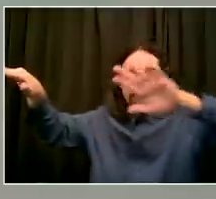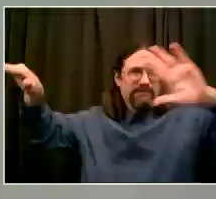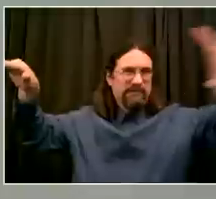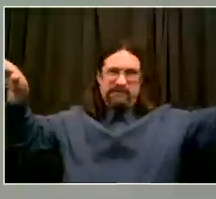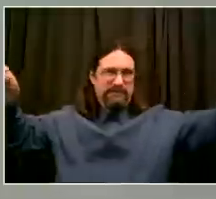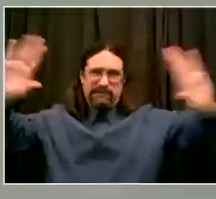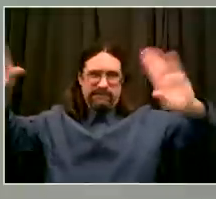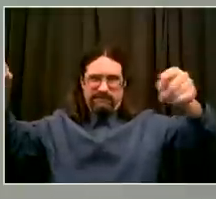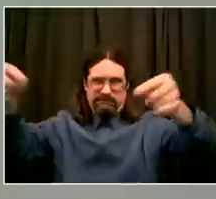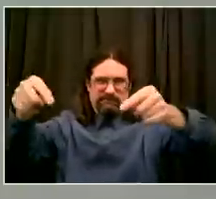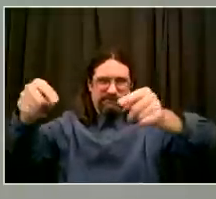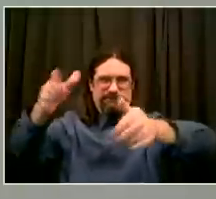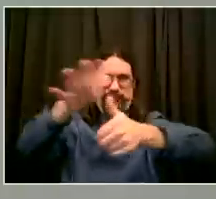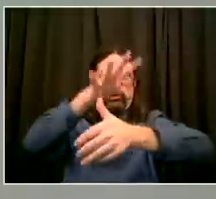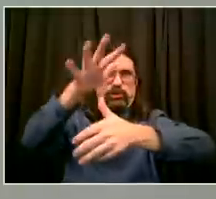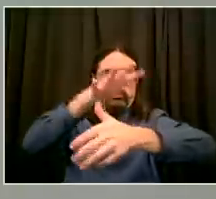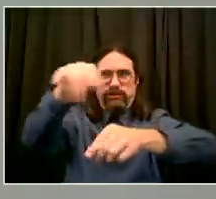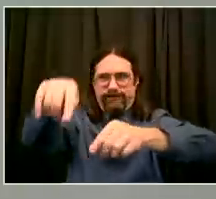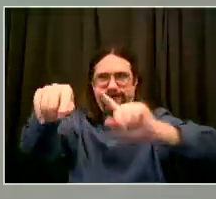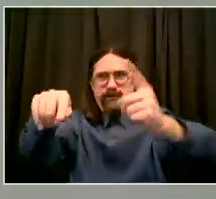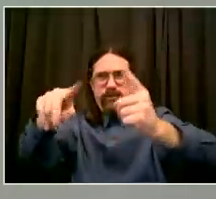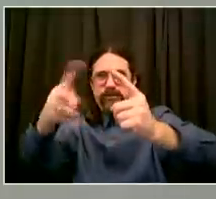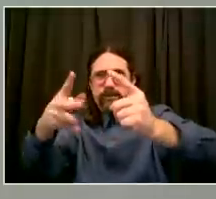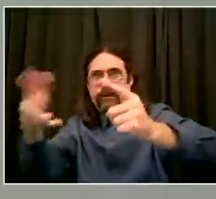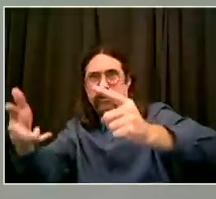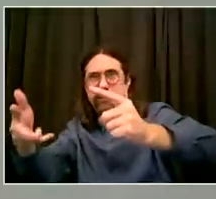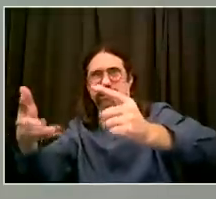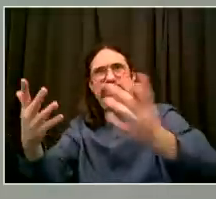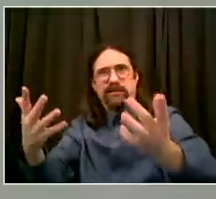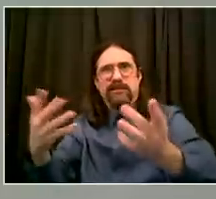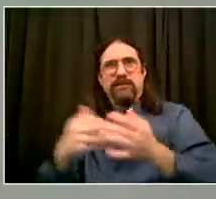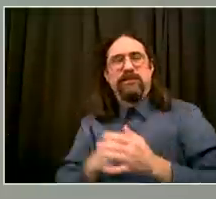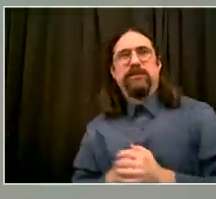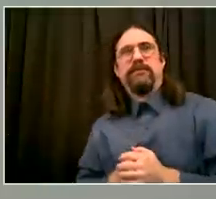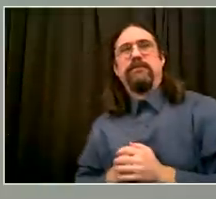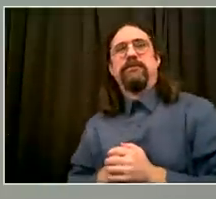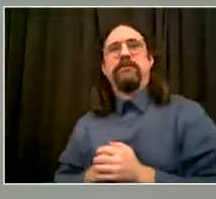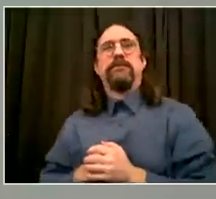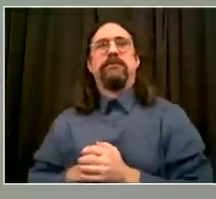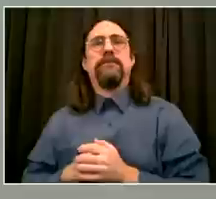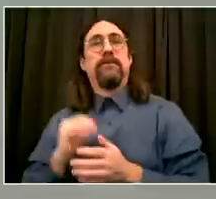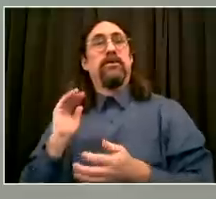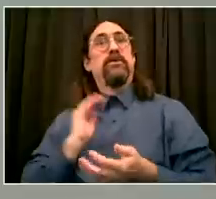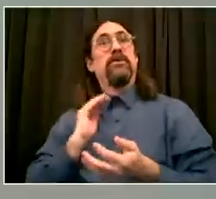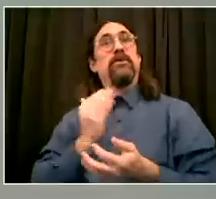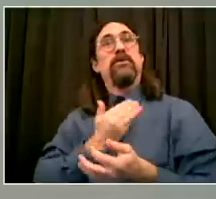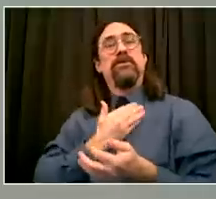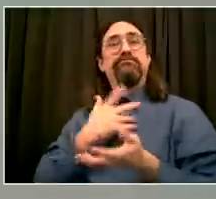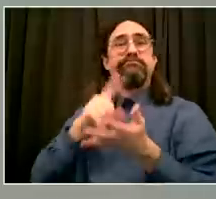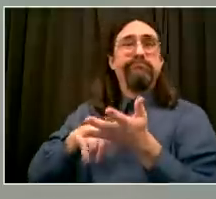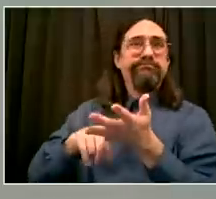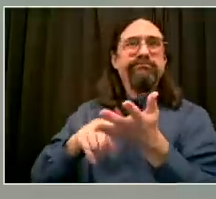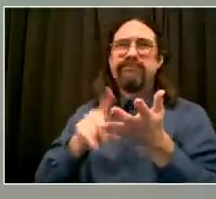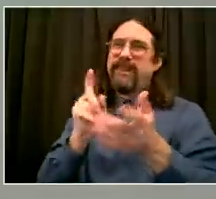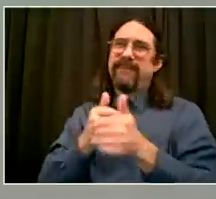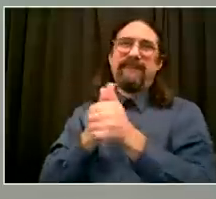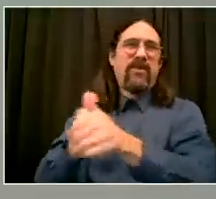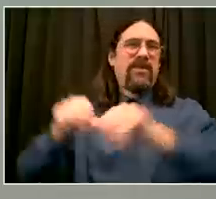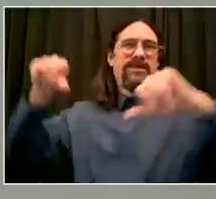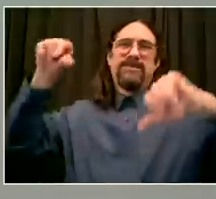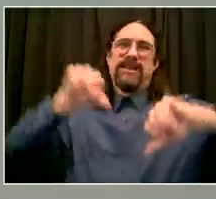policy at such a large scale, you have to draw a cut point somewhere. So you're absolutely correct, as the mayor has been saying as